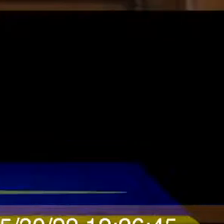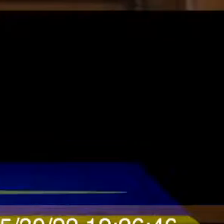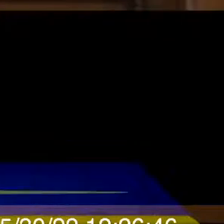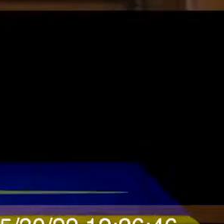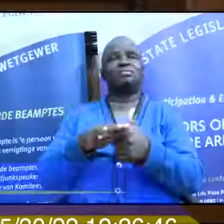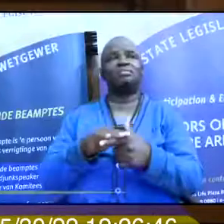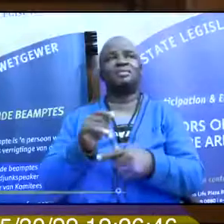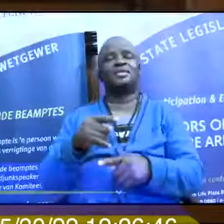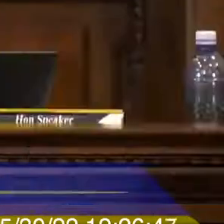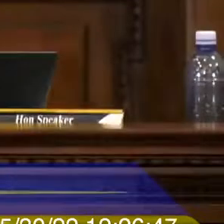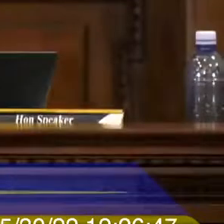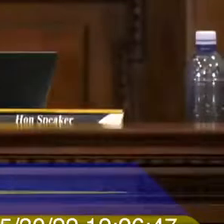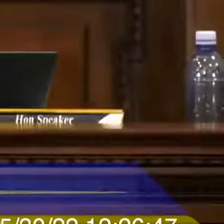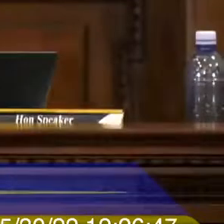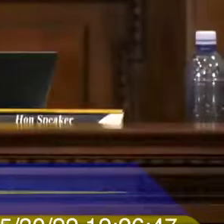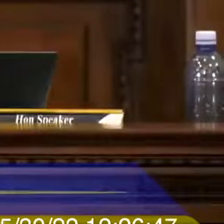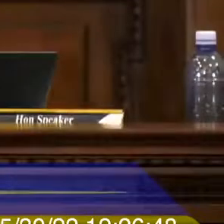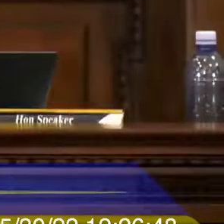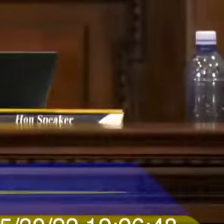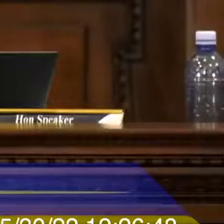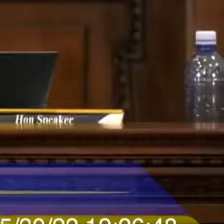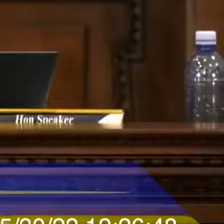addressed she said comrades